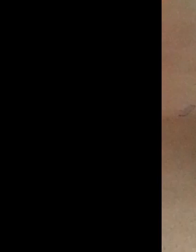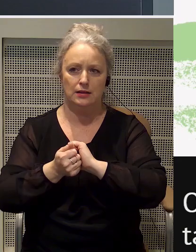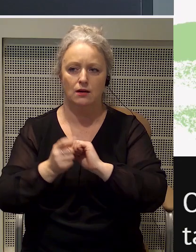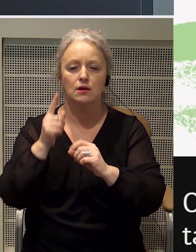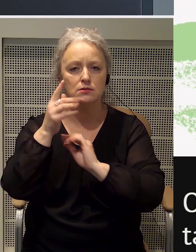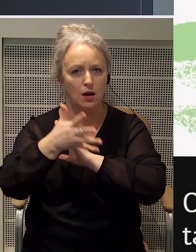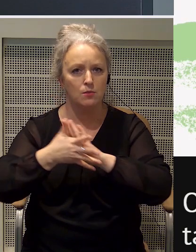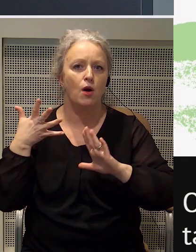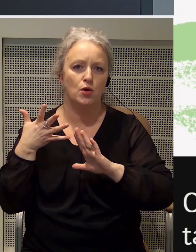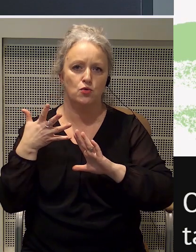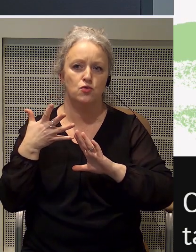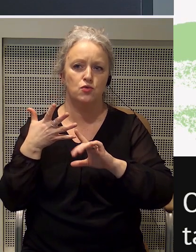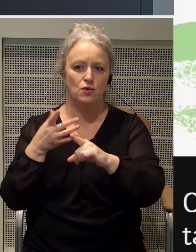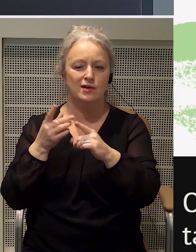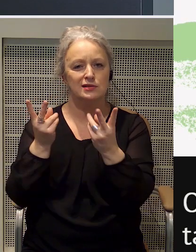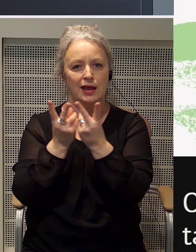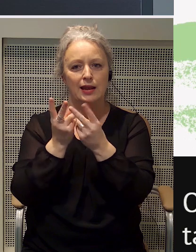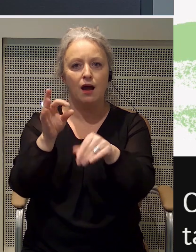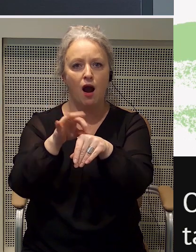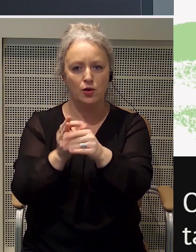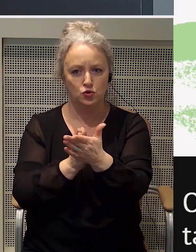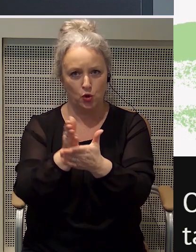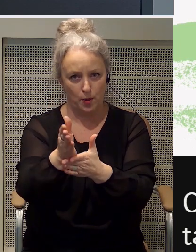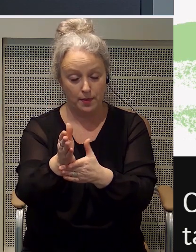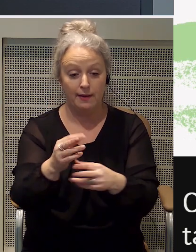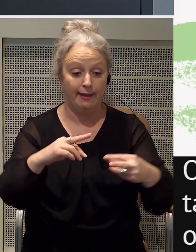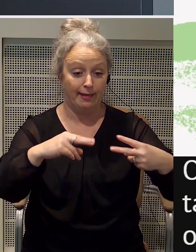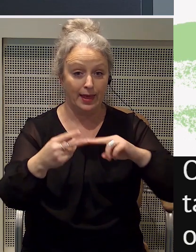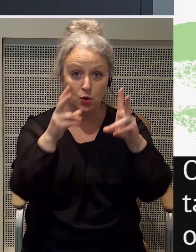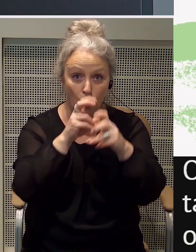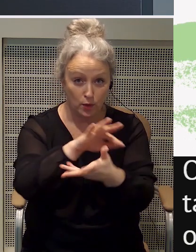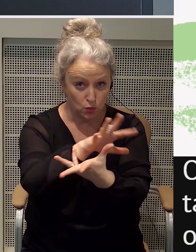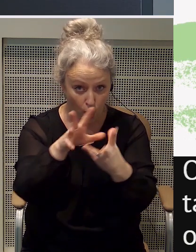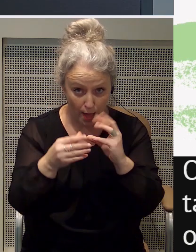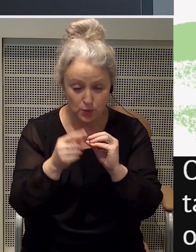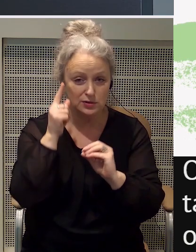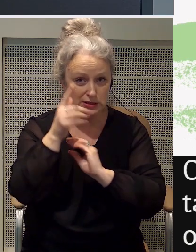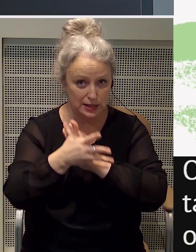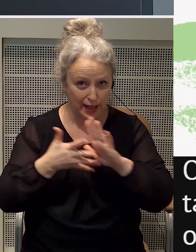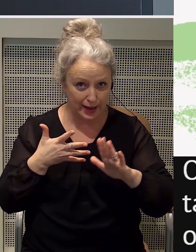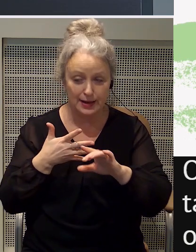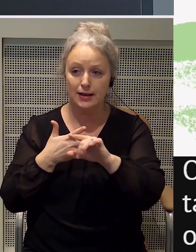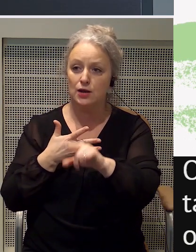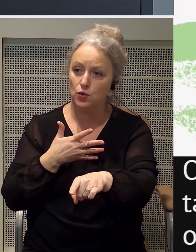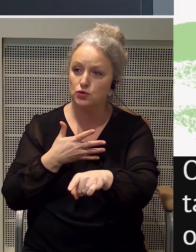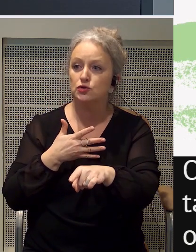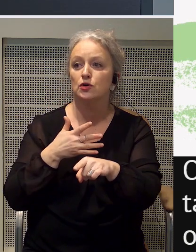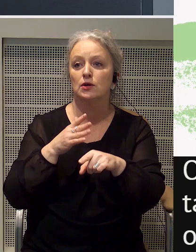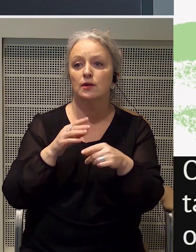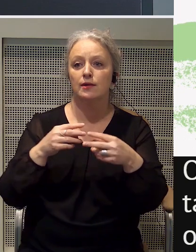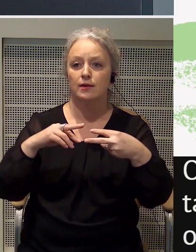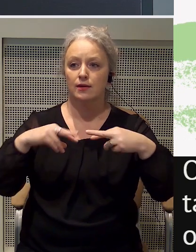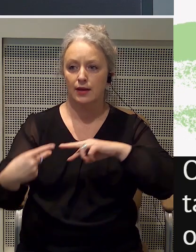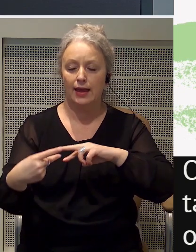This is important to bear in mind to identify this type of